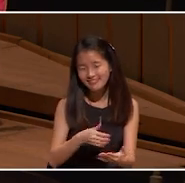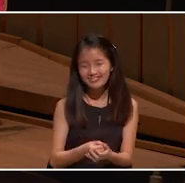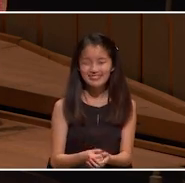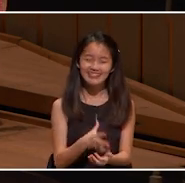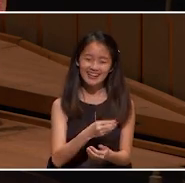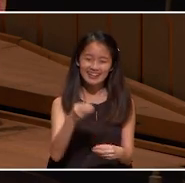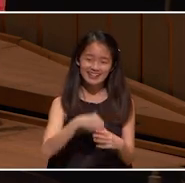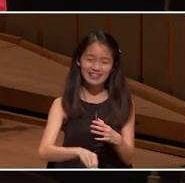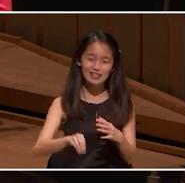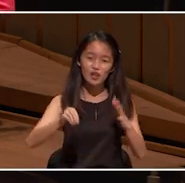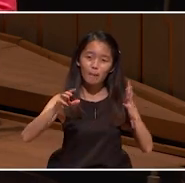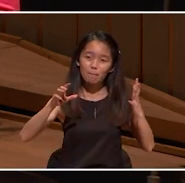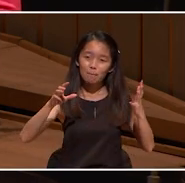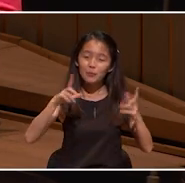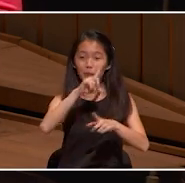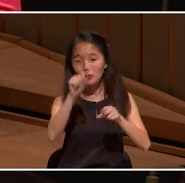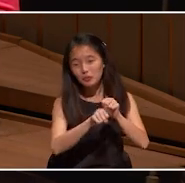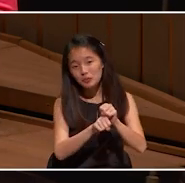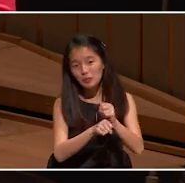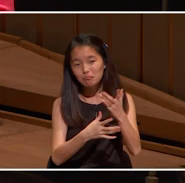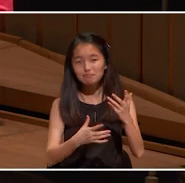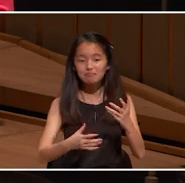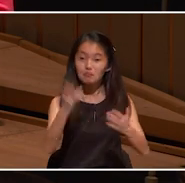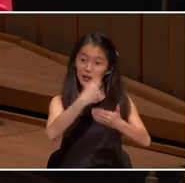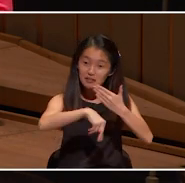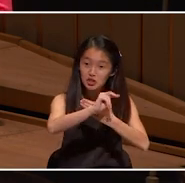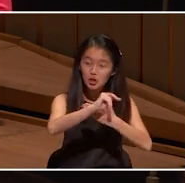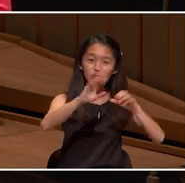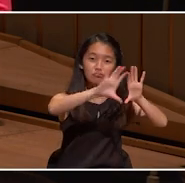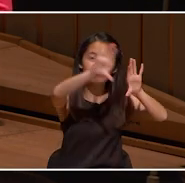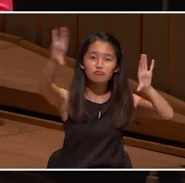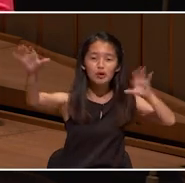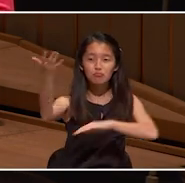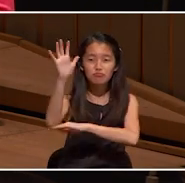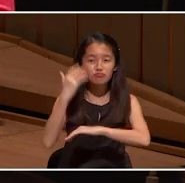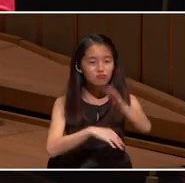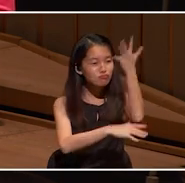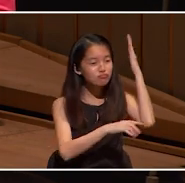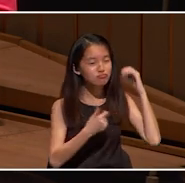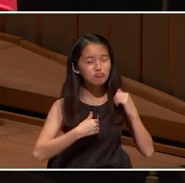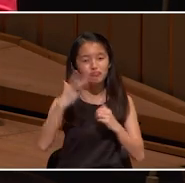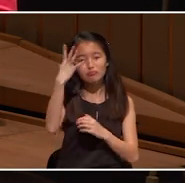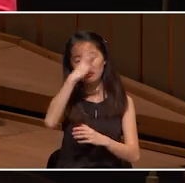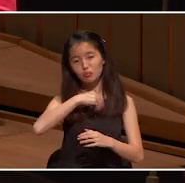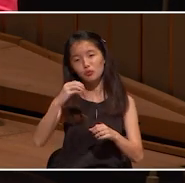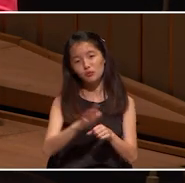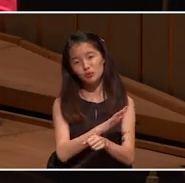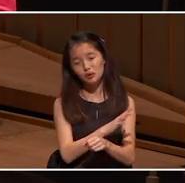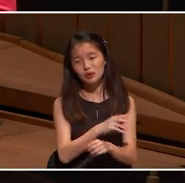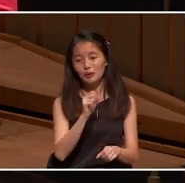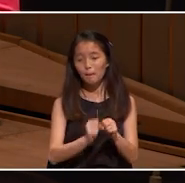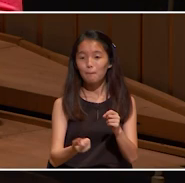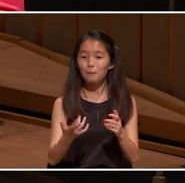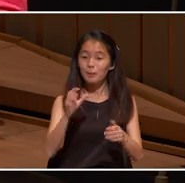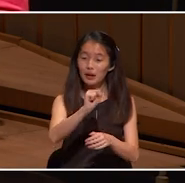get inspired by scenery in Singapore and nature. So like in pieces that the SSO has played, like Rain